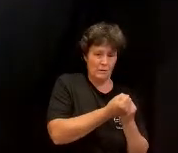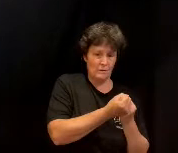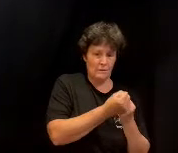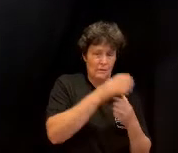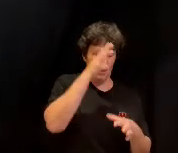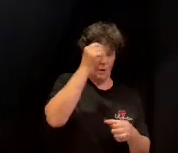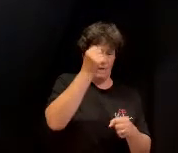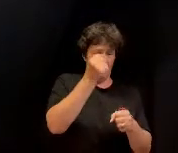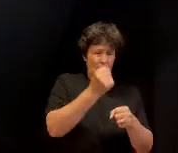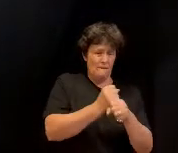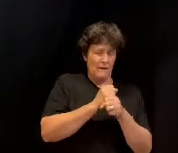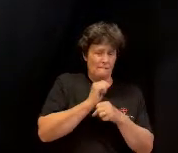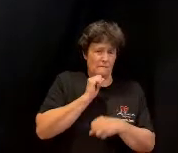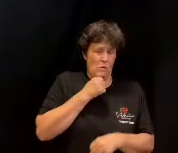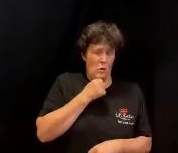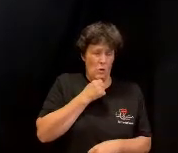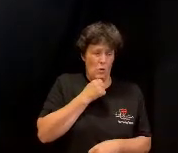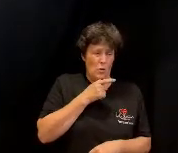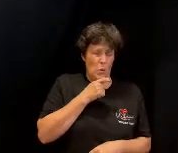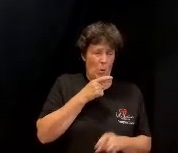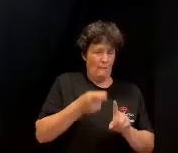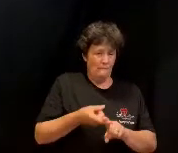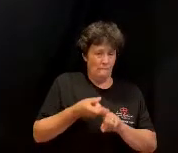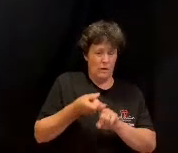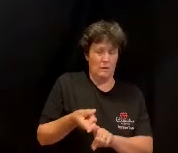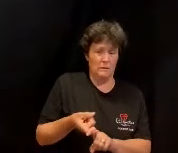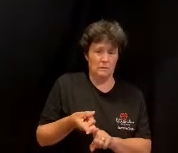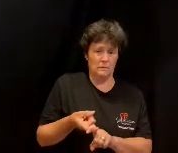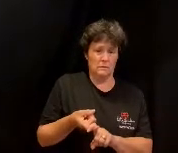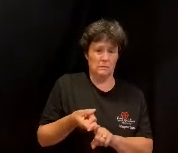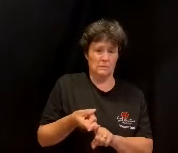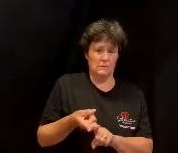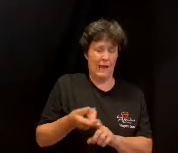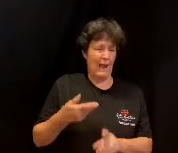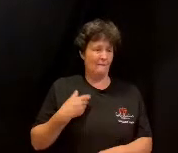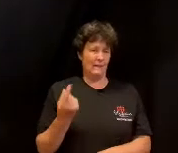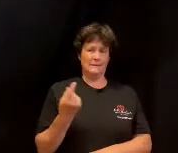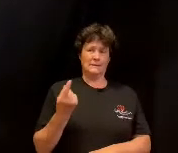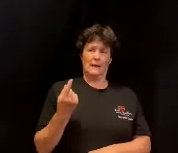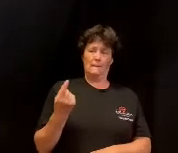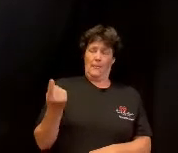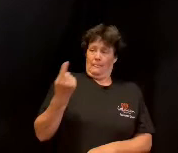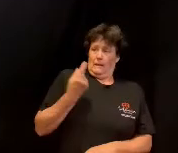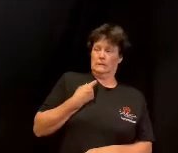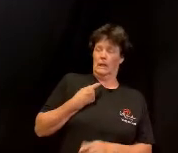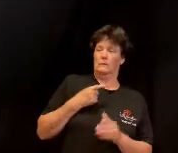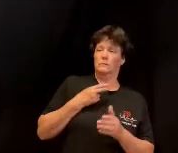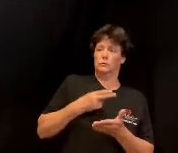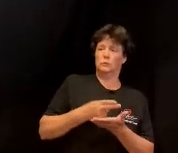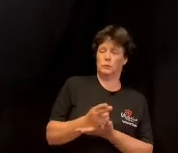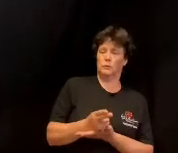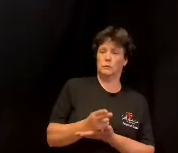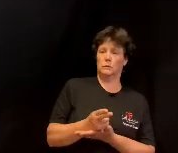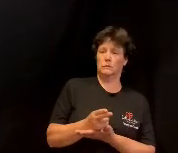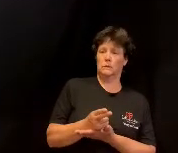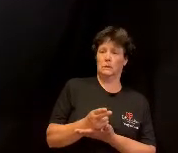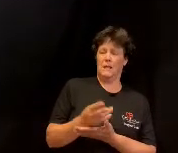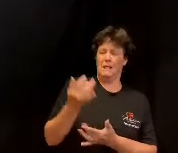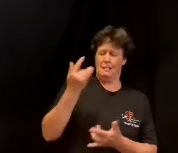are the wounds of a friend. When I have somebody that tells me truth, that loves